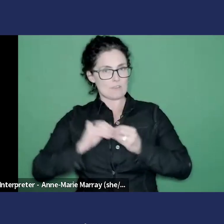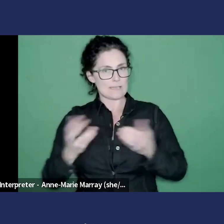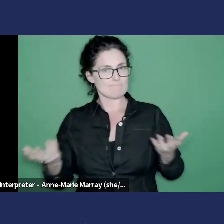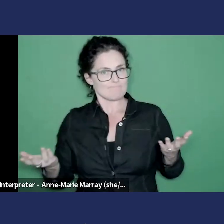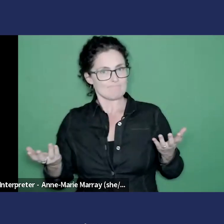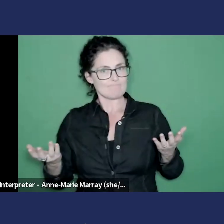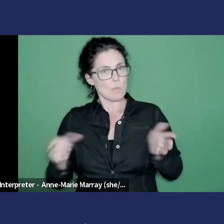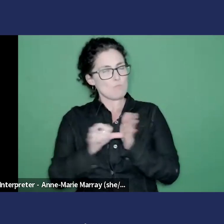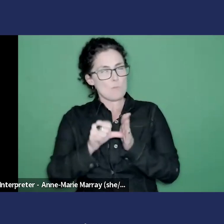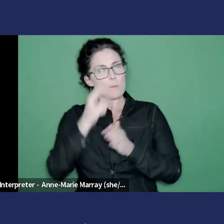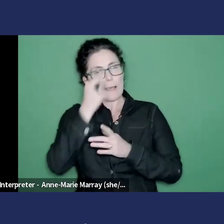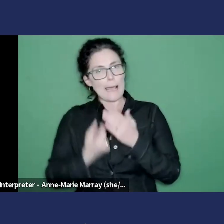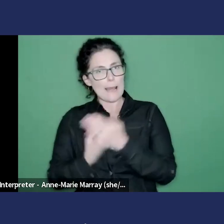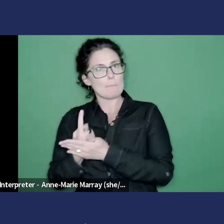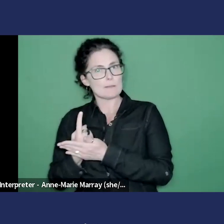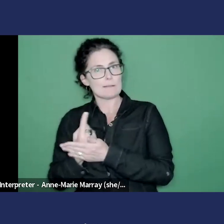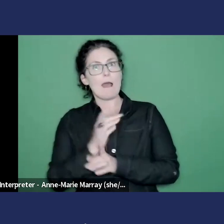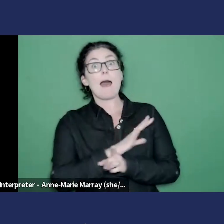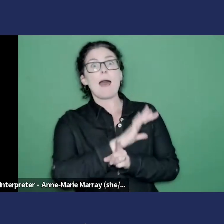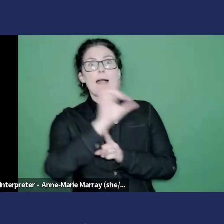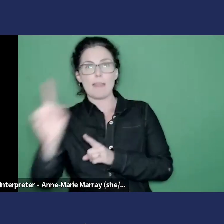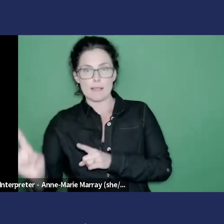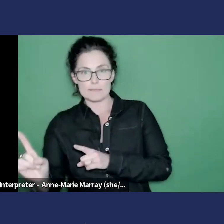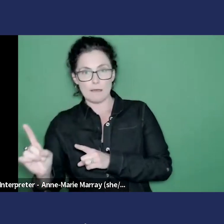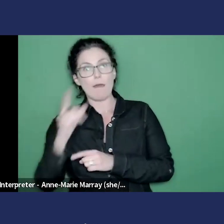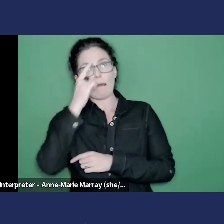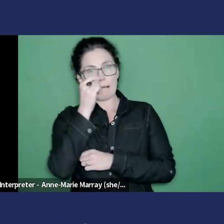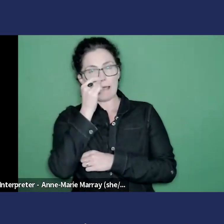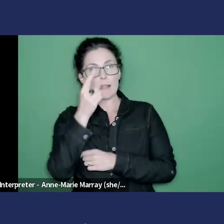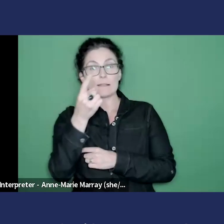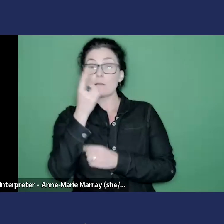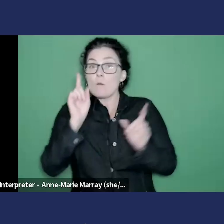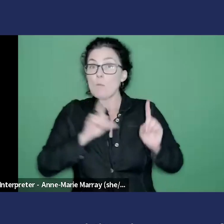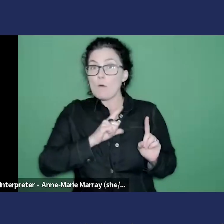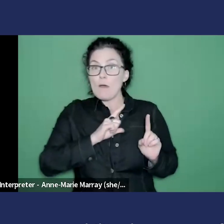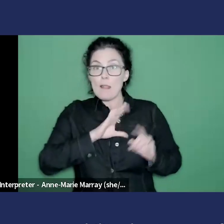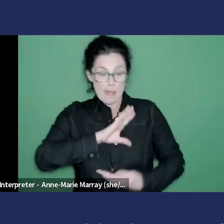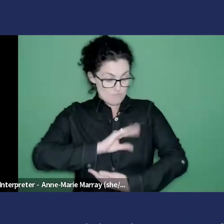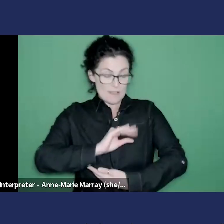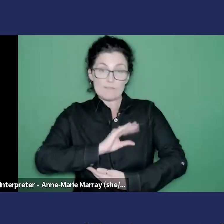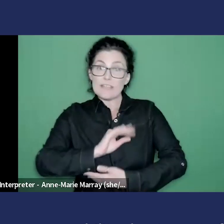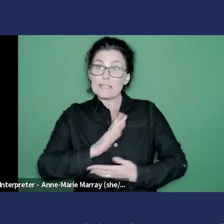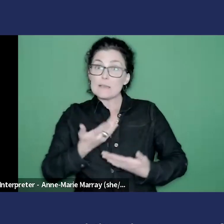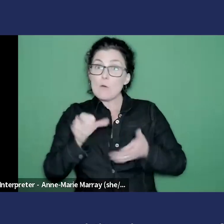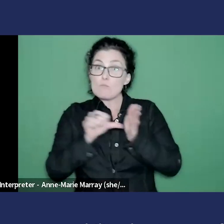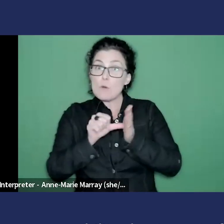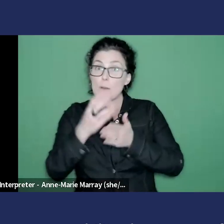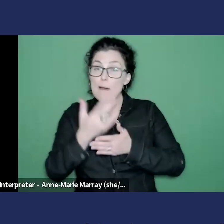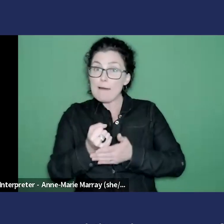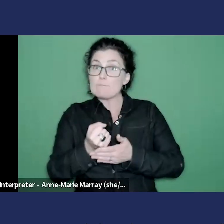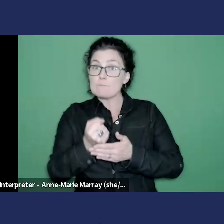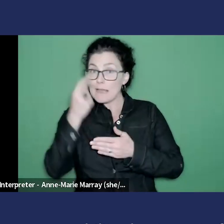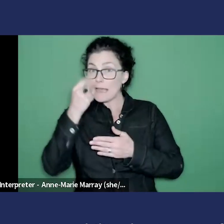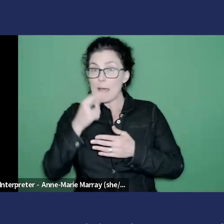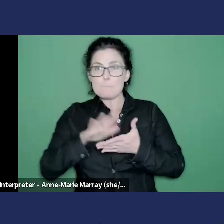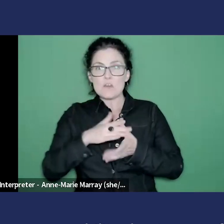cause issues further down the line. You know, it can affect breastfeeding ability due to sort of remaining in that